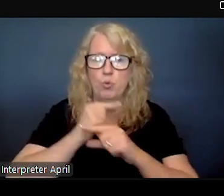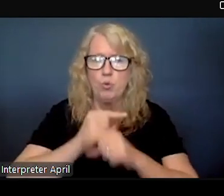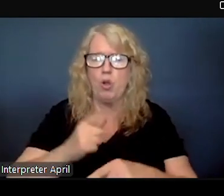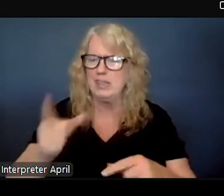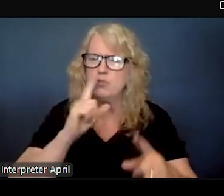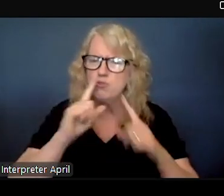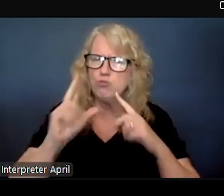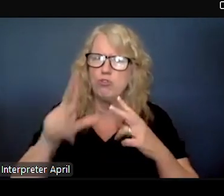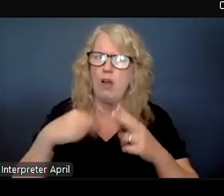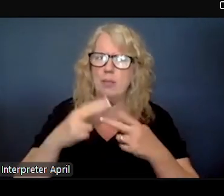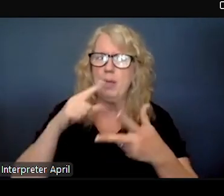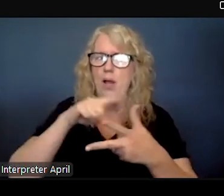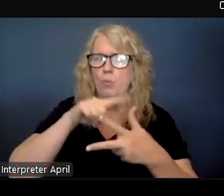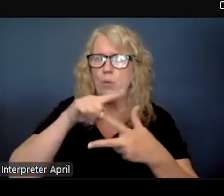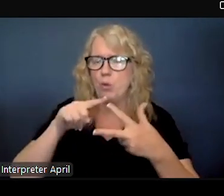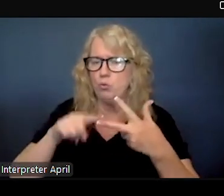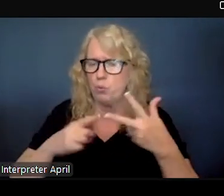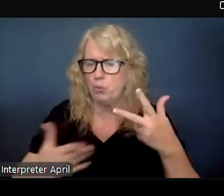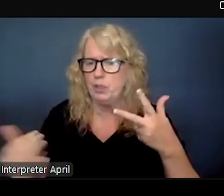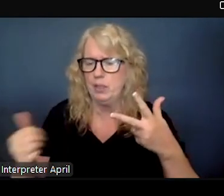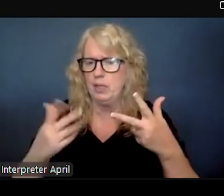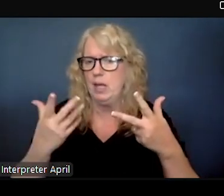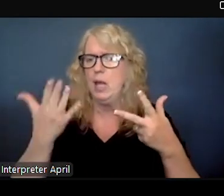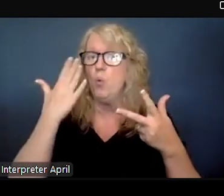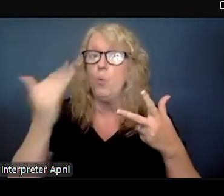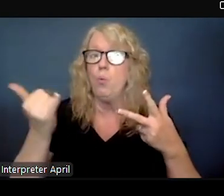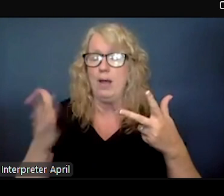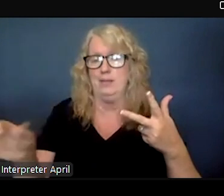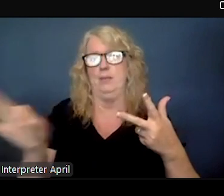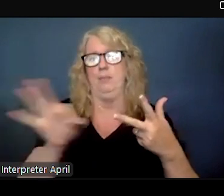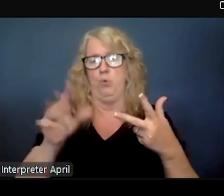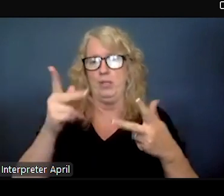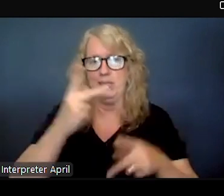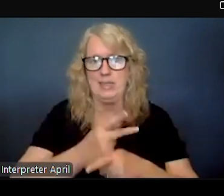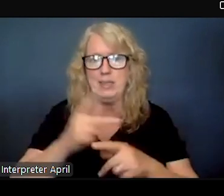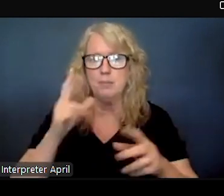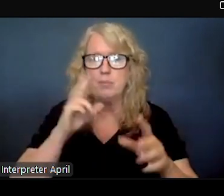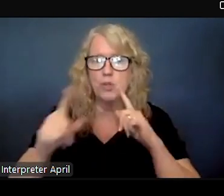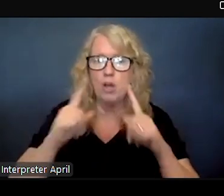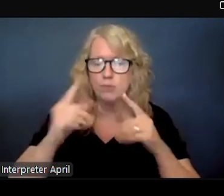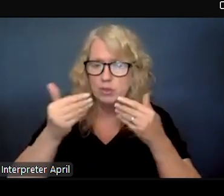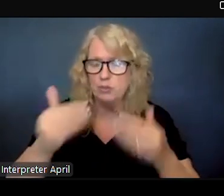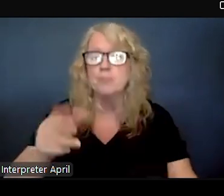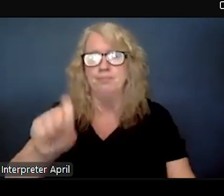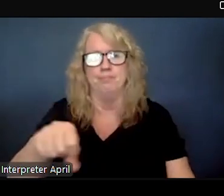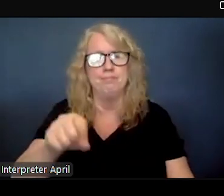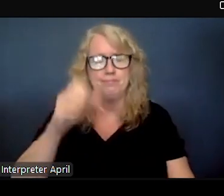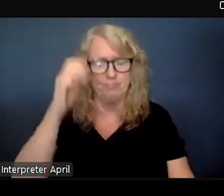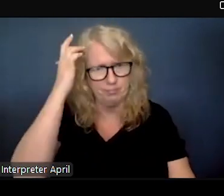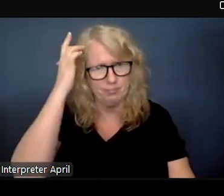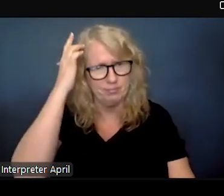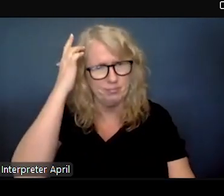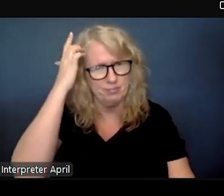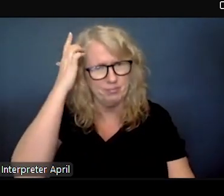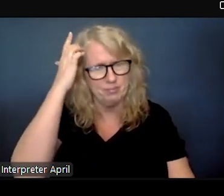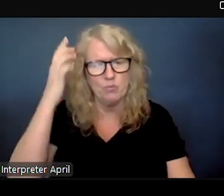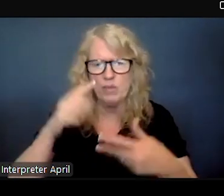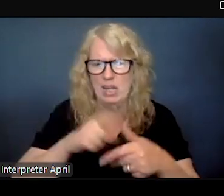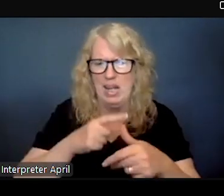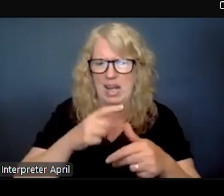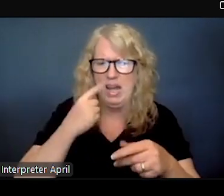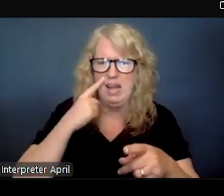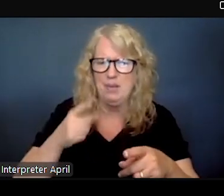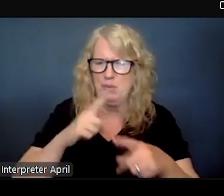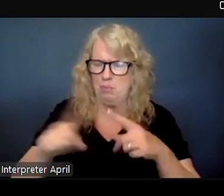about what those 3 elements are and why it matters to keep the conversation going? Yeah, I think there's I